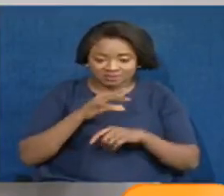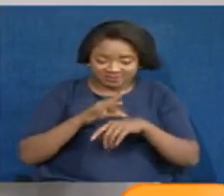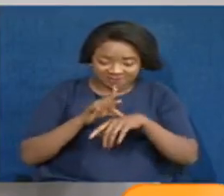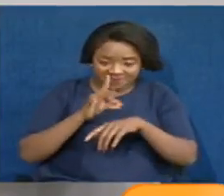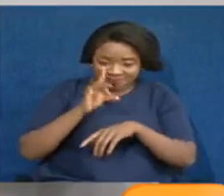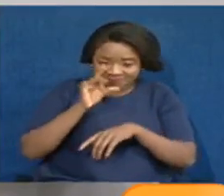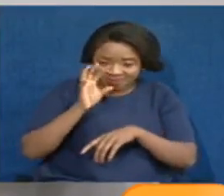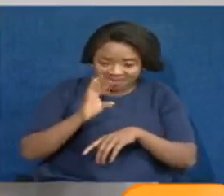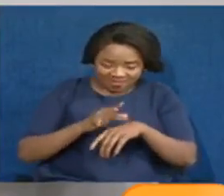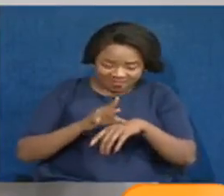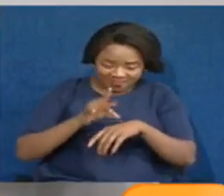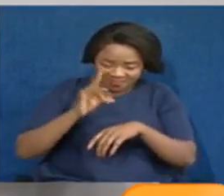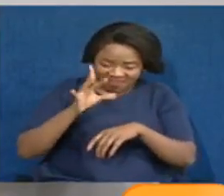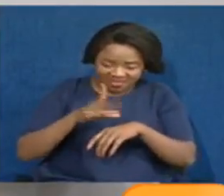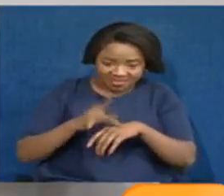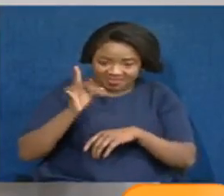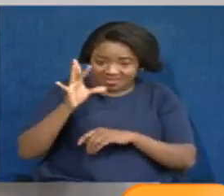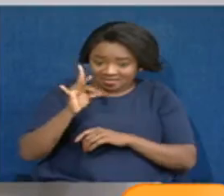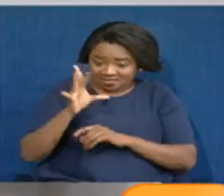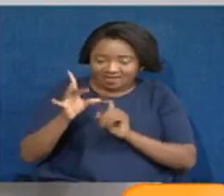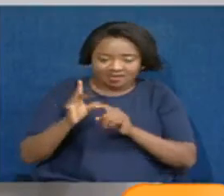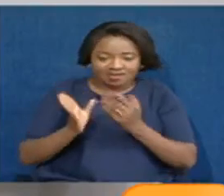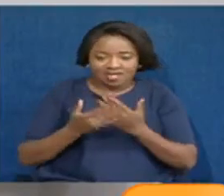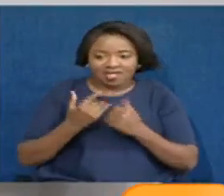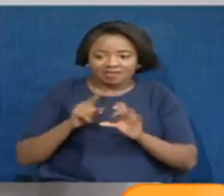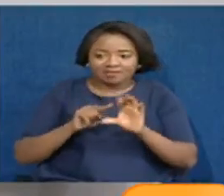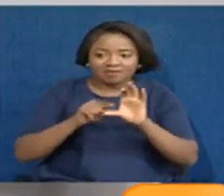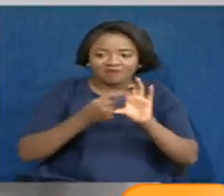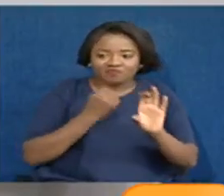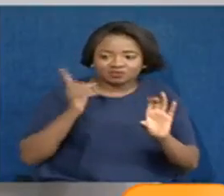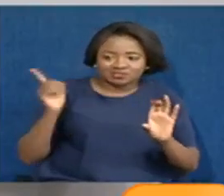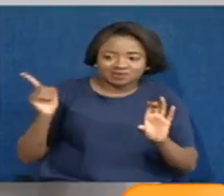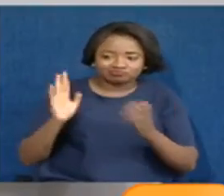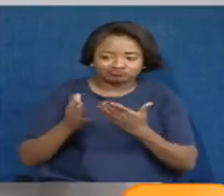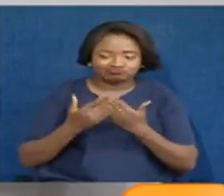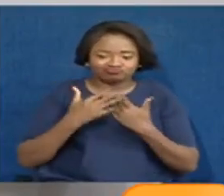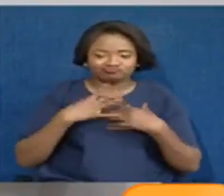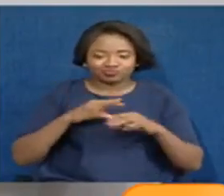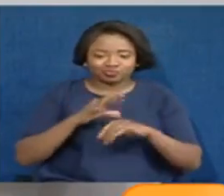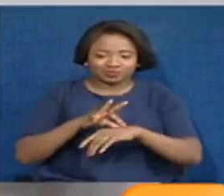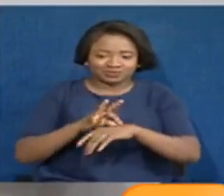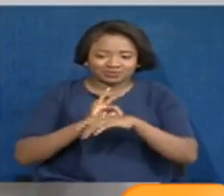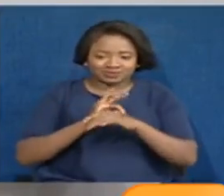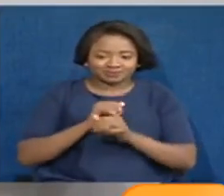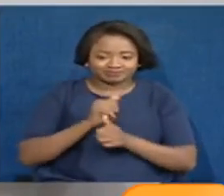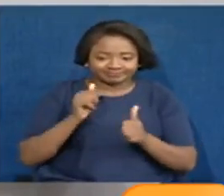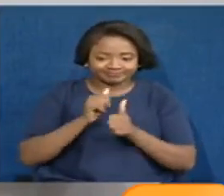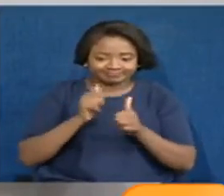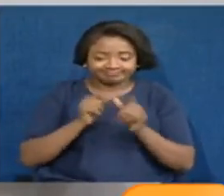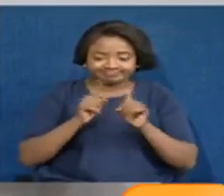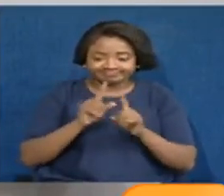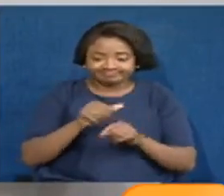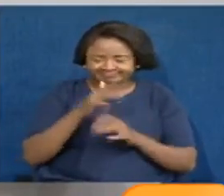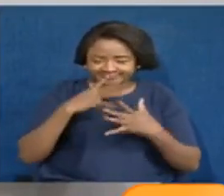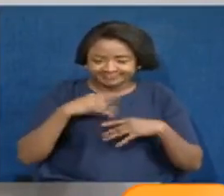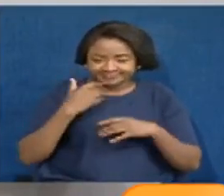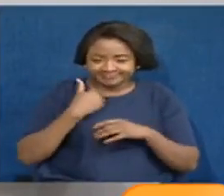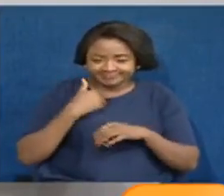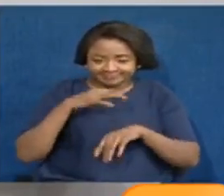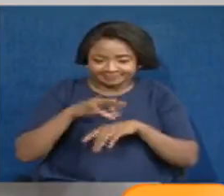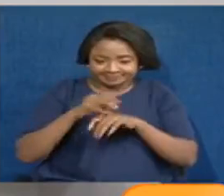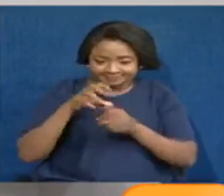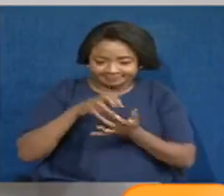into useful products such as this snail cream here, which are helping people improve their skins, or for those people who have skin conditions and